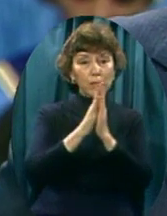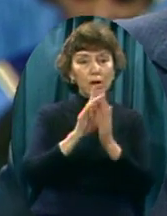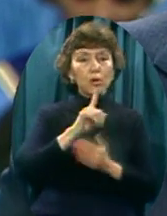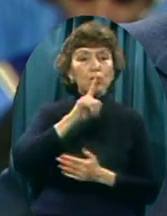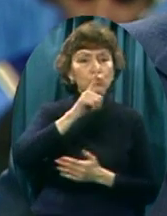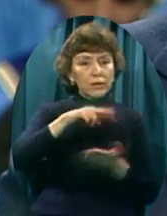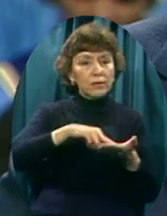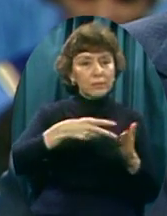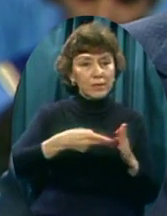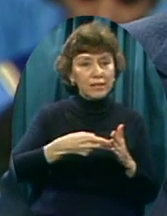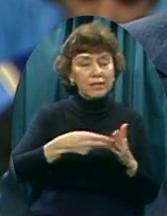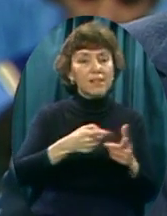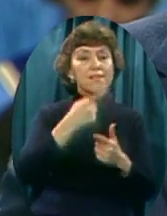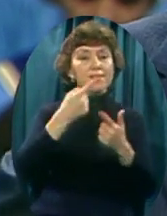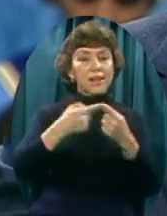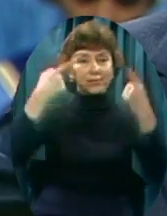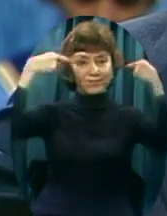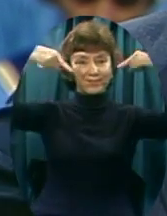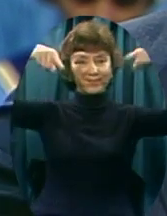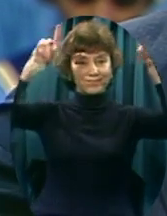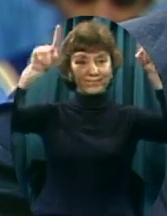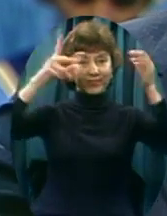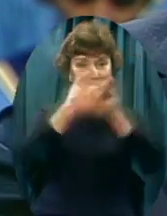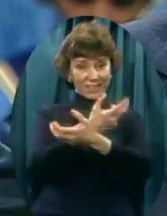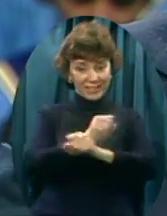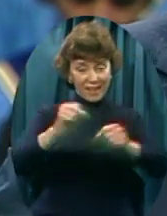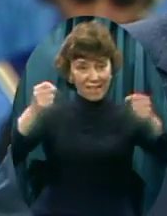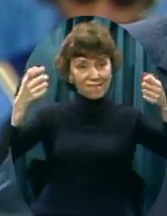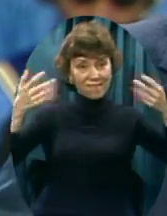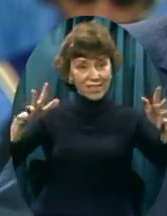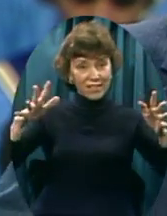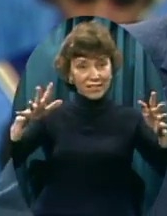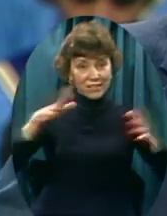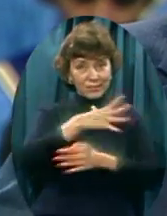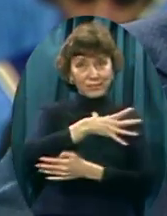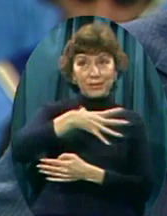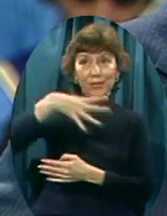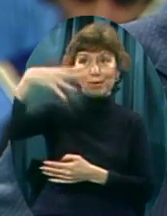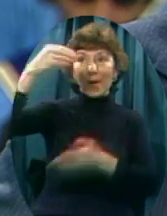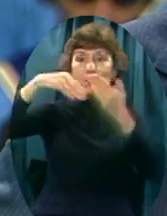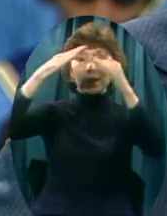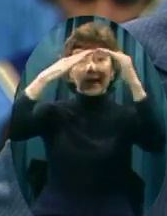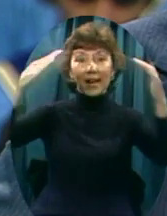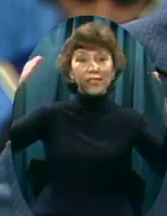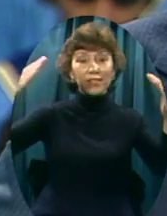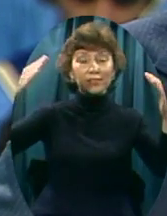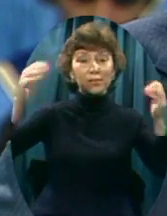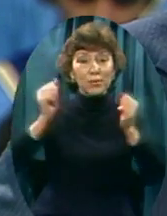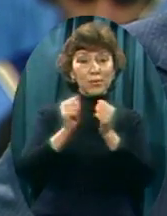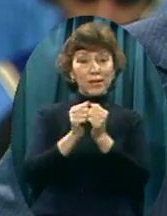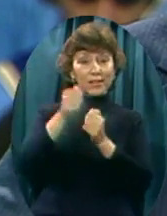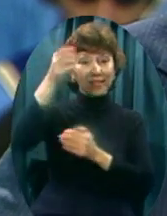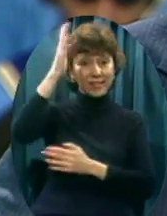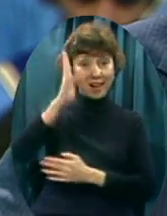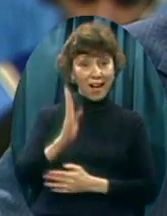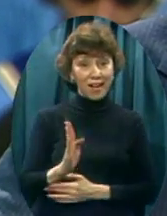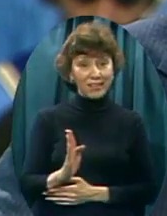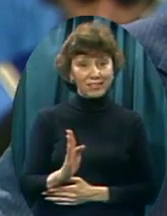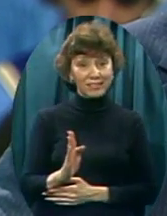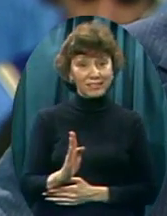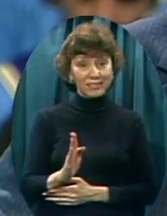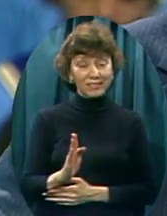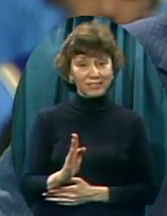I'm going to ask you To walk down these aisles In a few moments Meet our pastors Go to the prayer rooms We'll have counseling Available to you If you need to receive The Lord yet You come